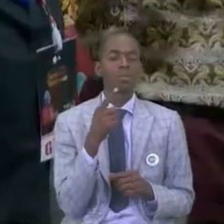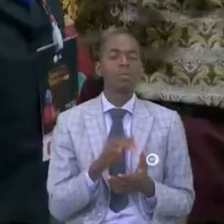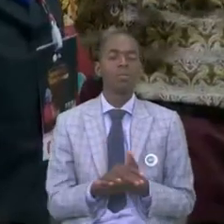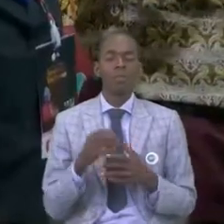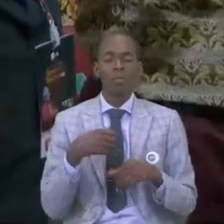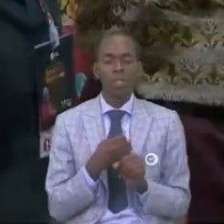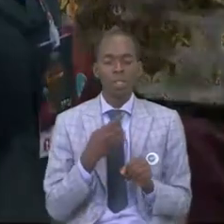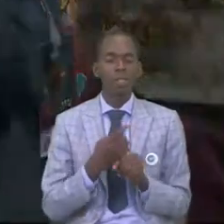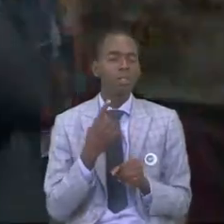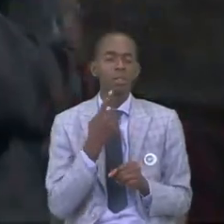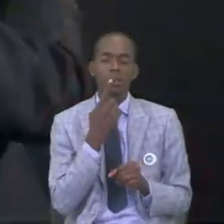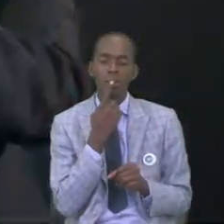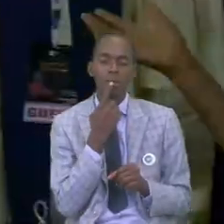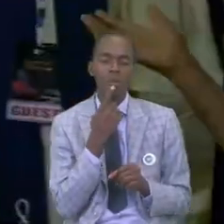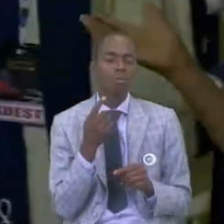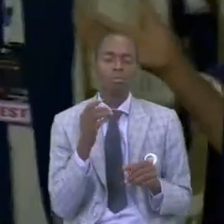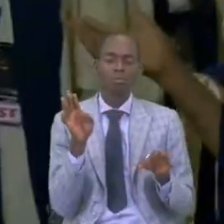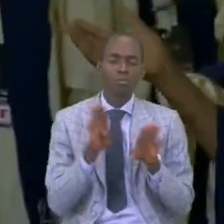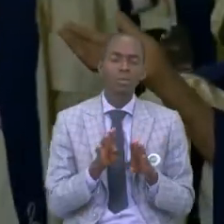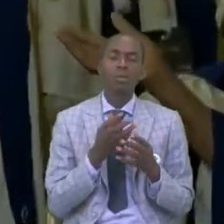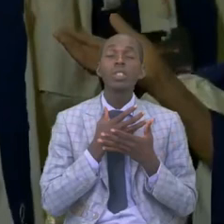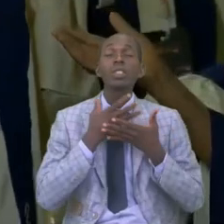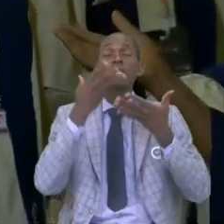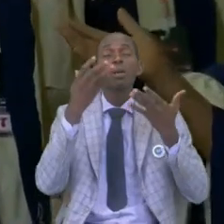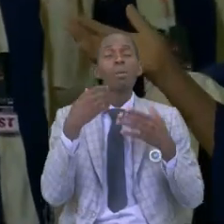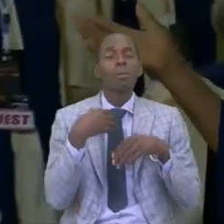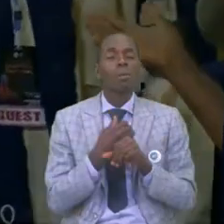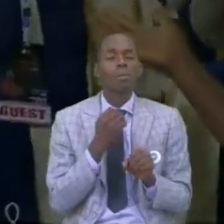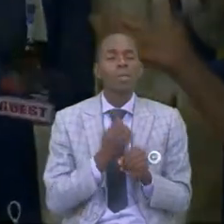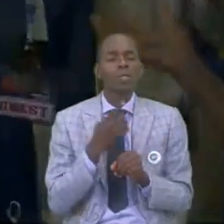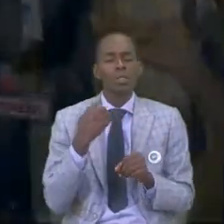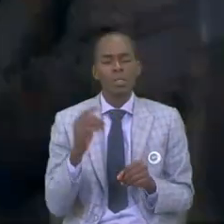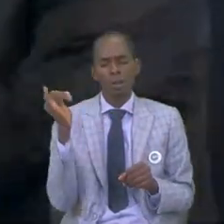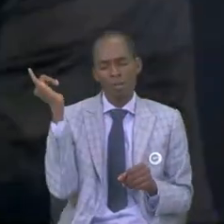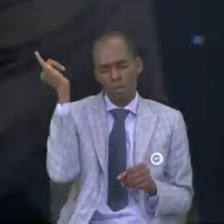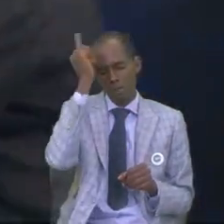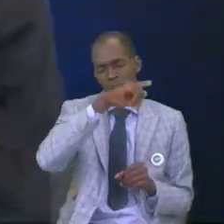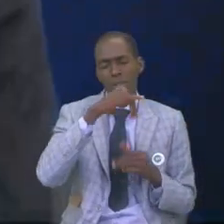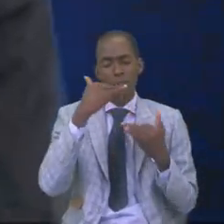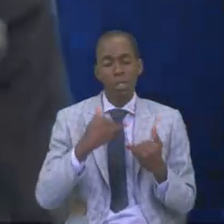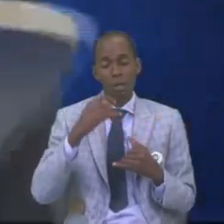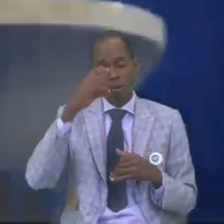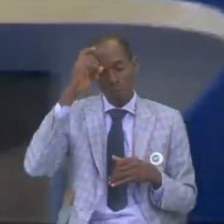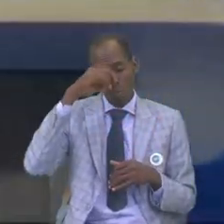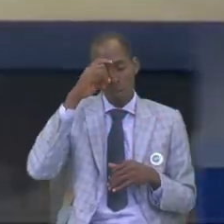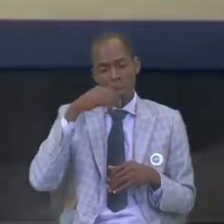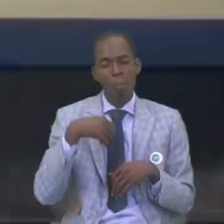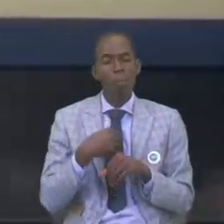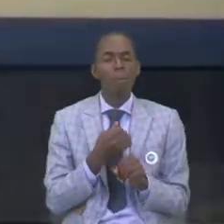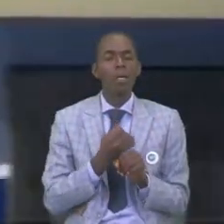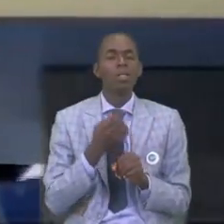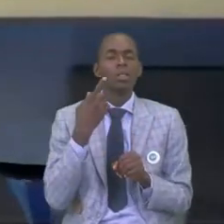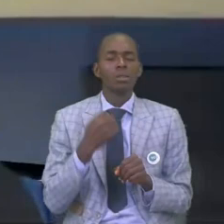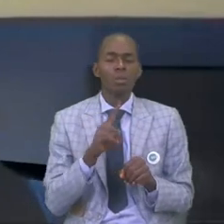the dumb sharp. Make the foolish wise, and make the one